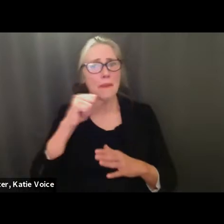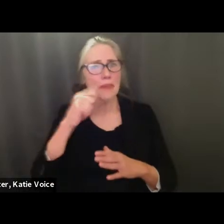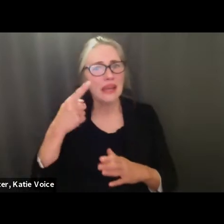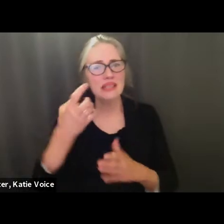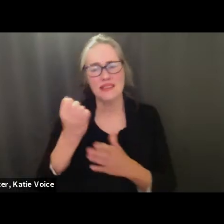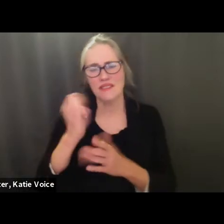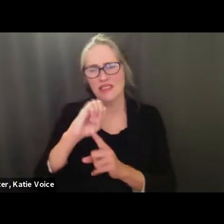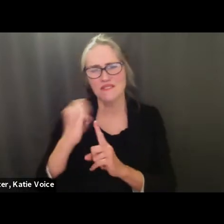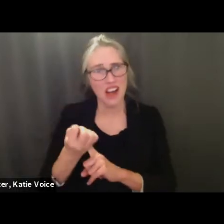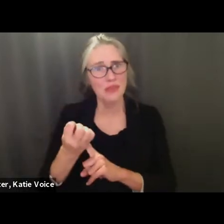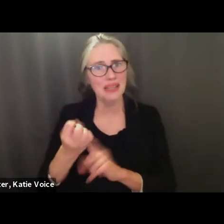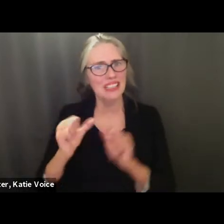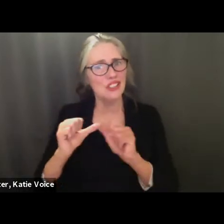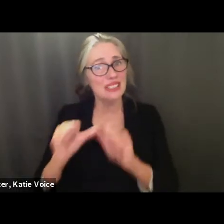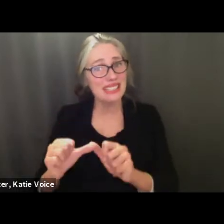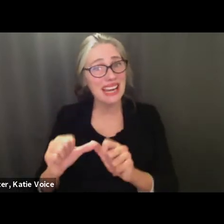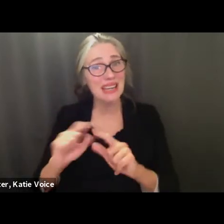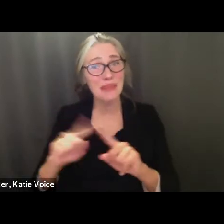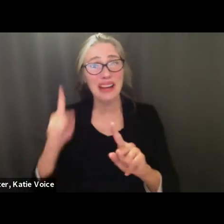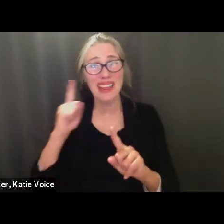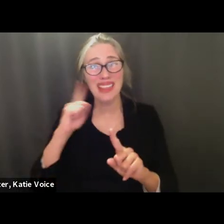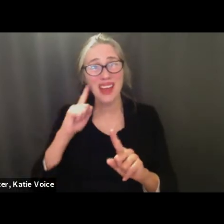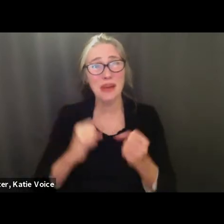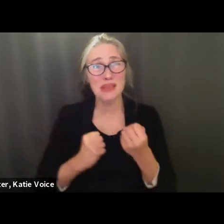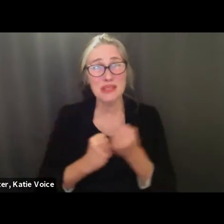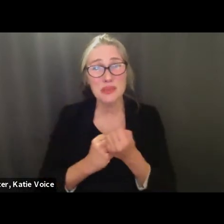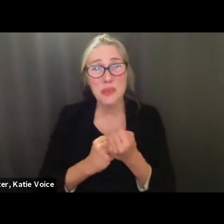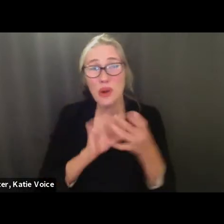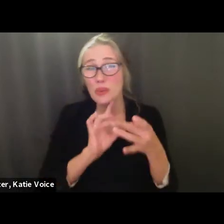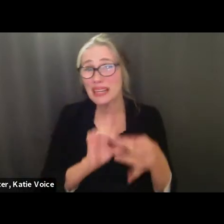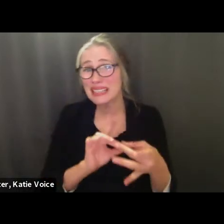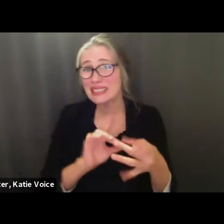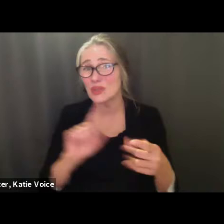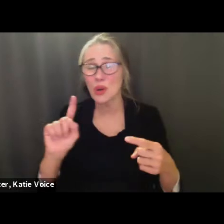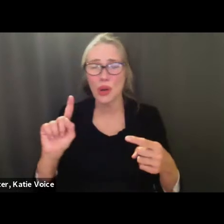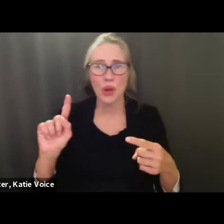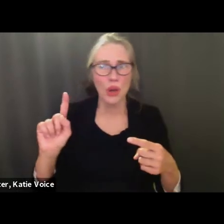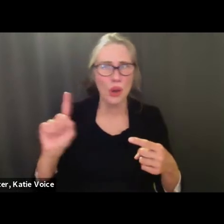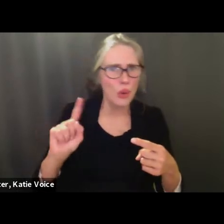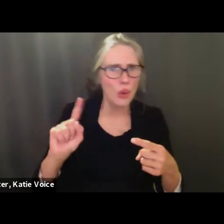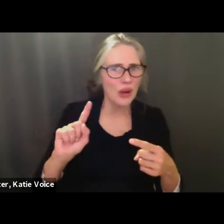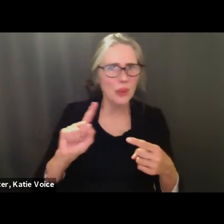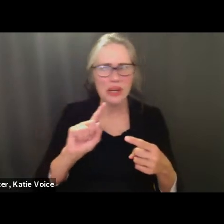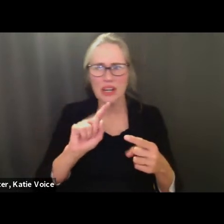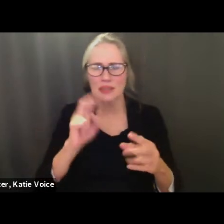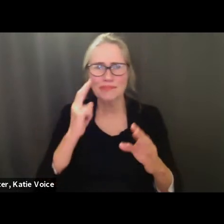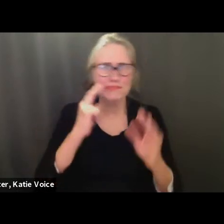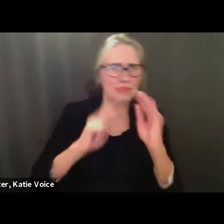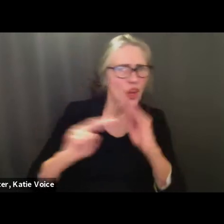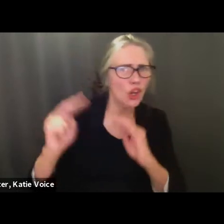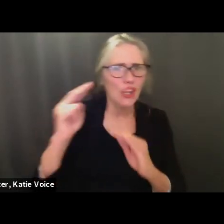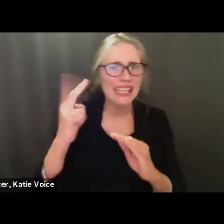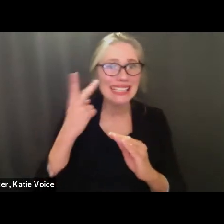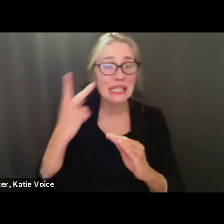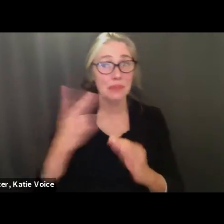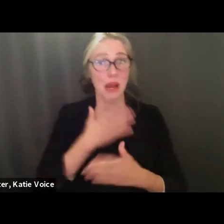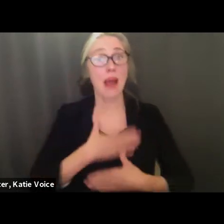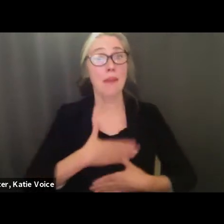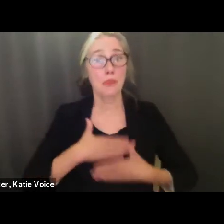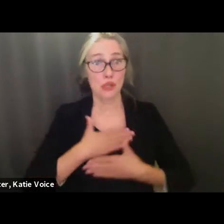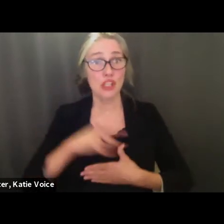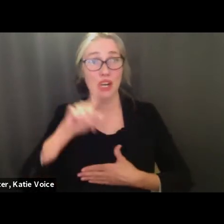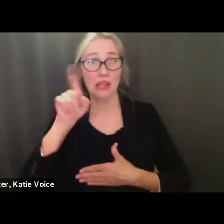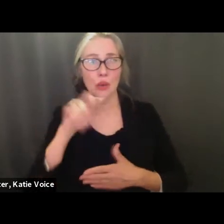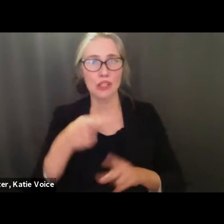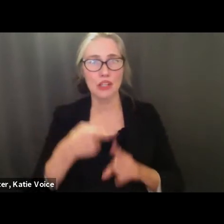having it come back, look at this, I'm in full support of it with regards to where we're looking at. I appreciate the questions that Ms. Alvarez, raised with regards to how